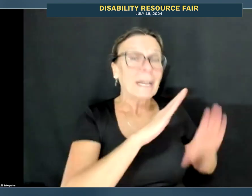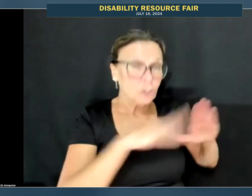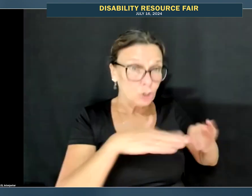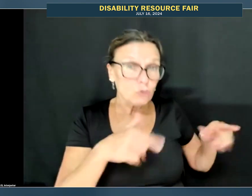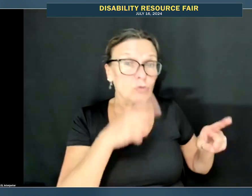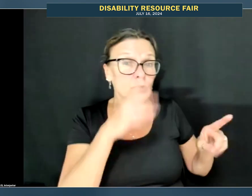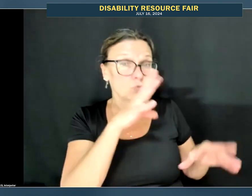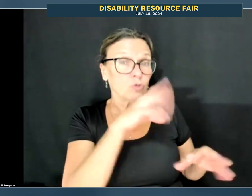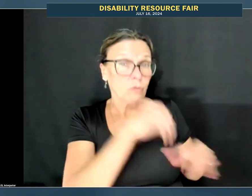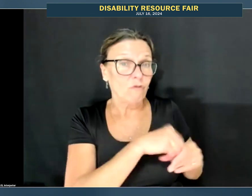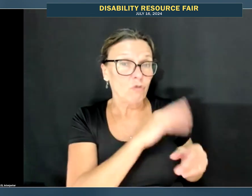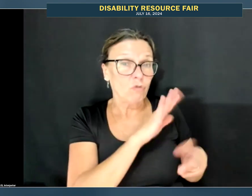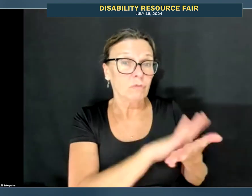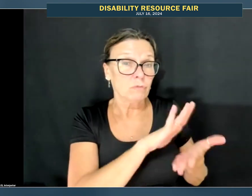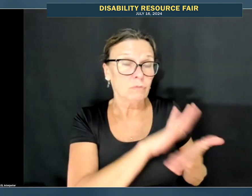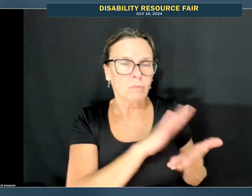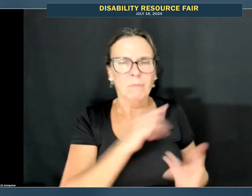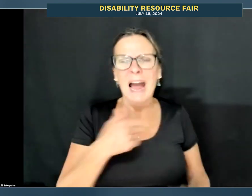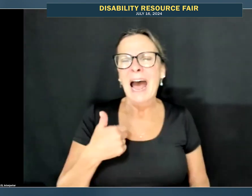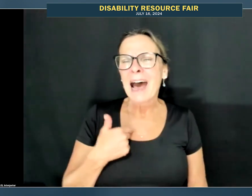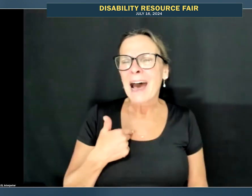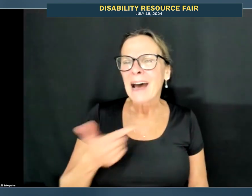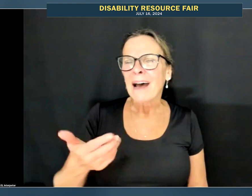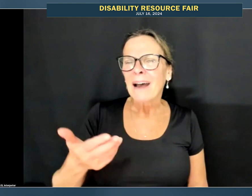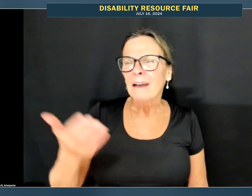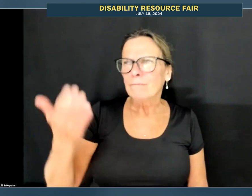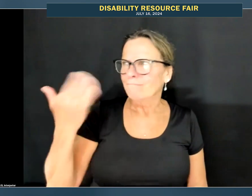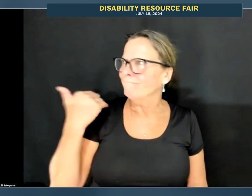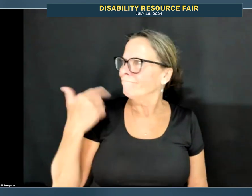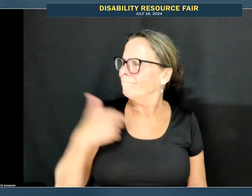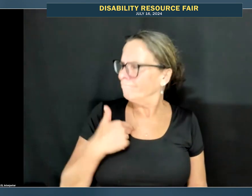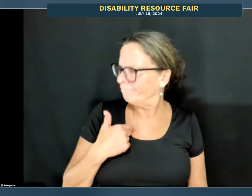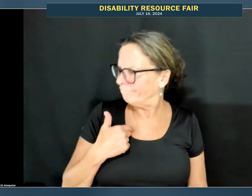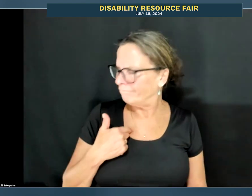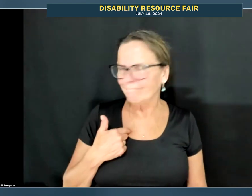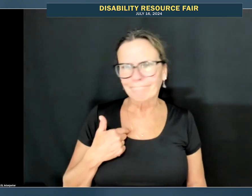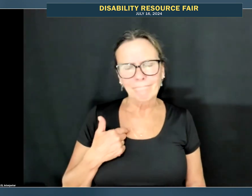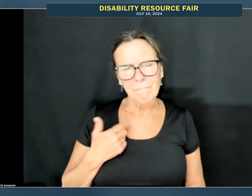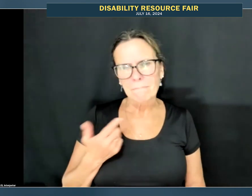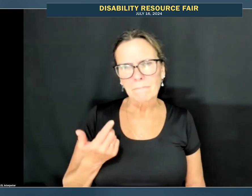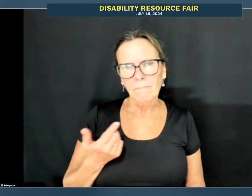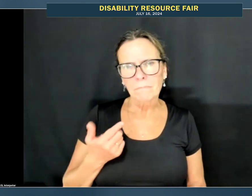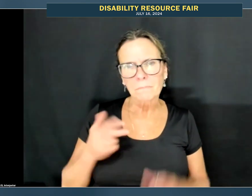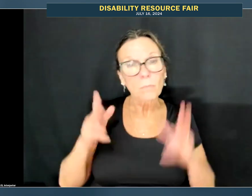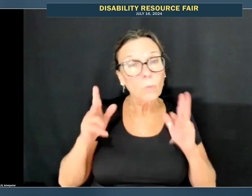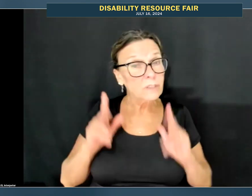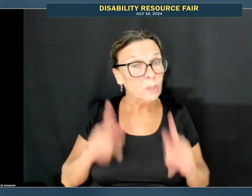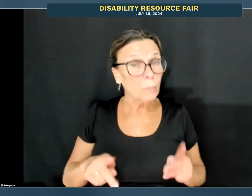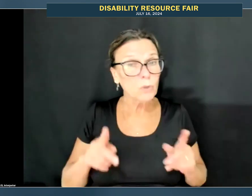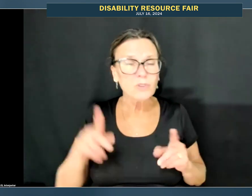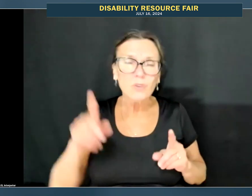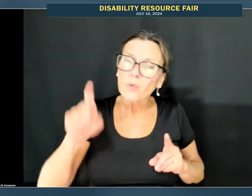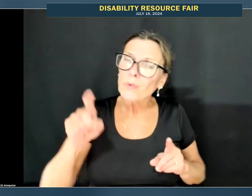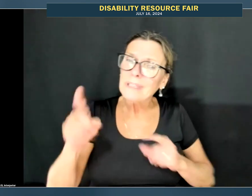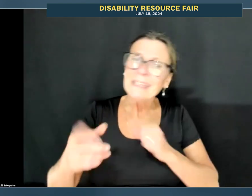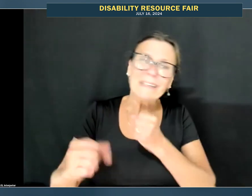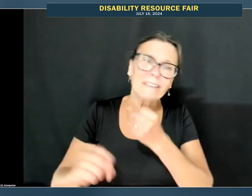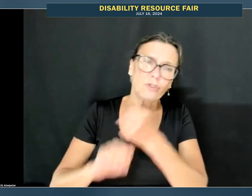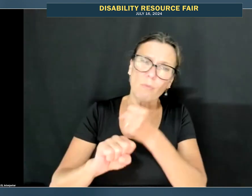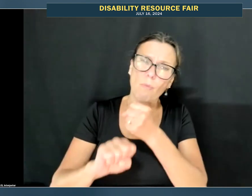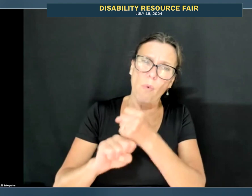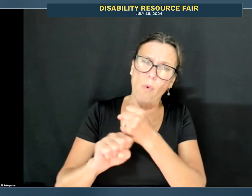I was a person who needed the support of what we